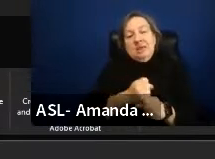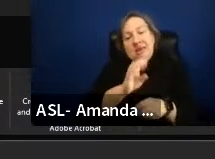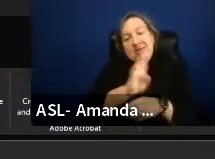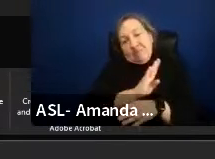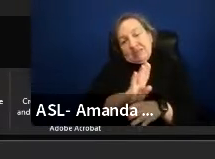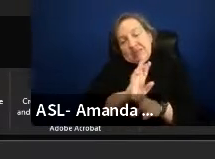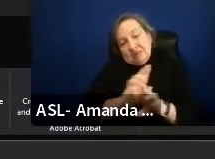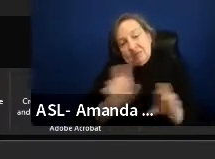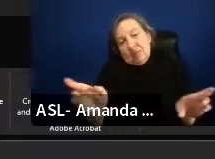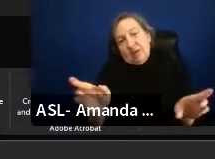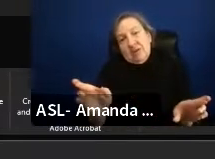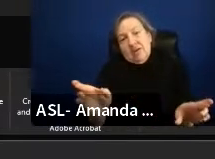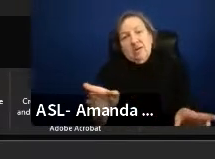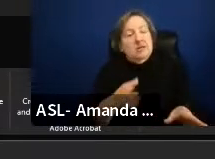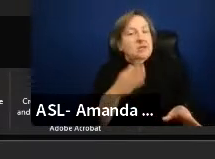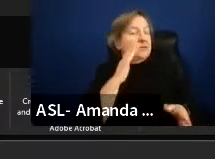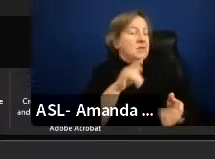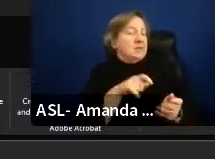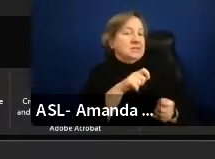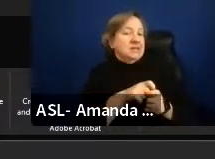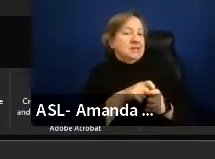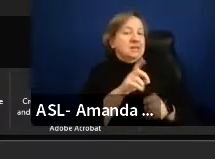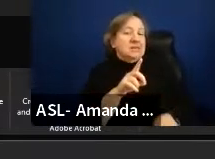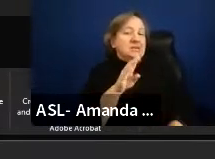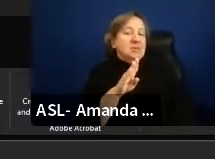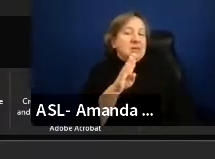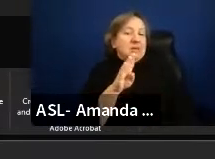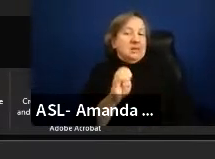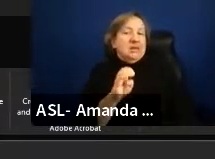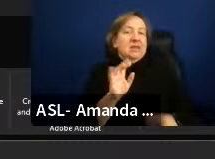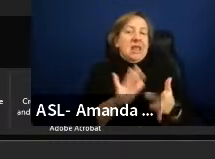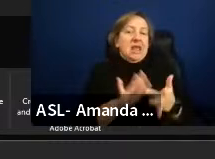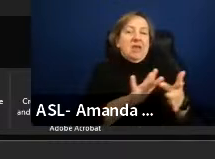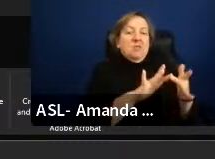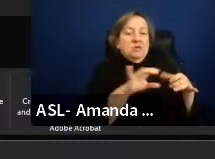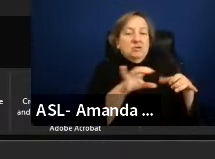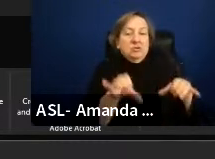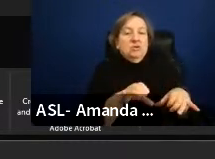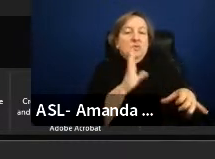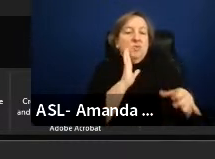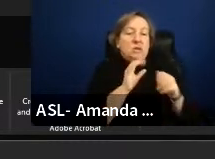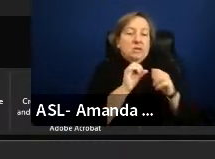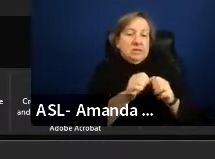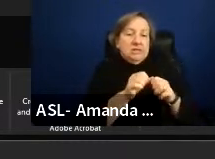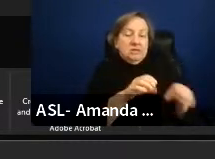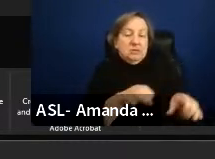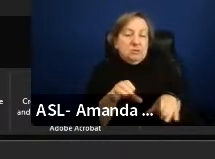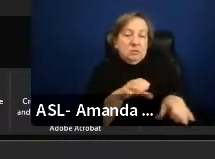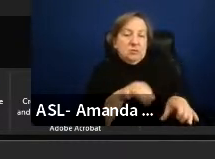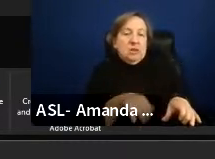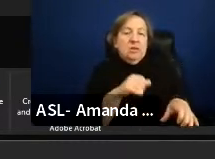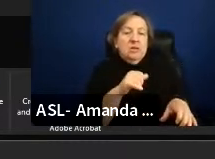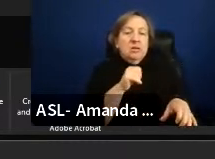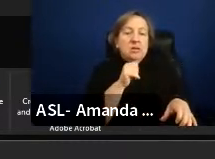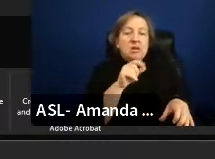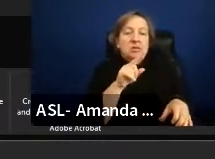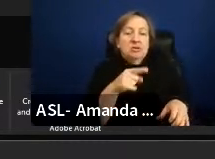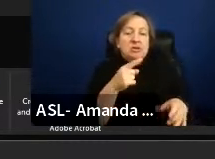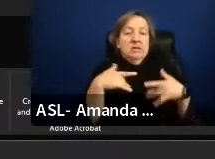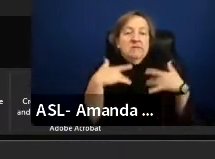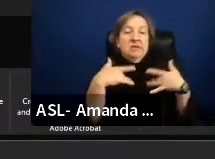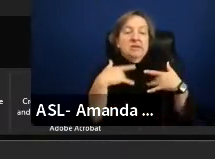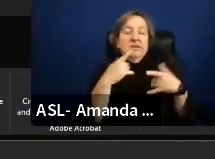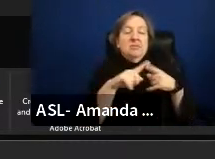ready? And that's exactly what our DBE outreach is doing, and I think we'll continue to do, and have not only events, but also the